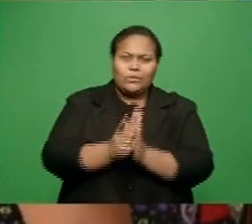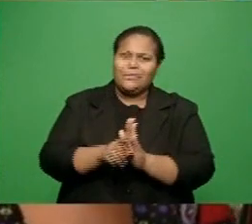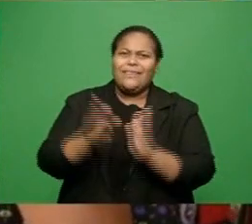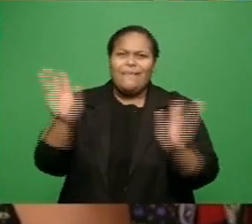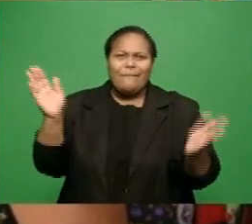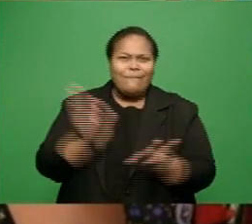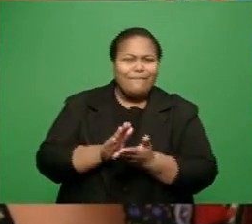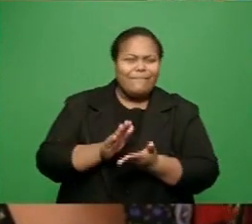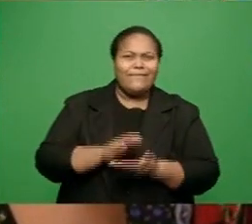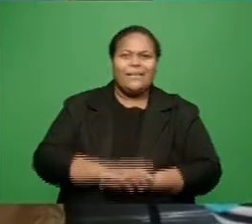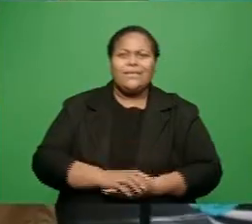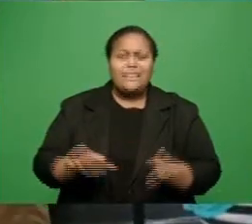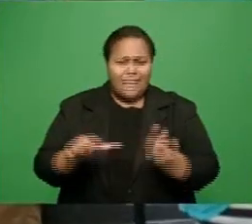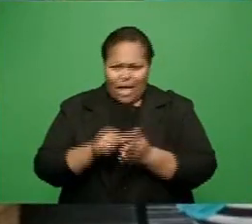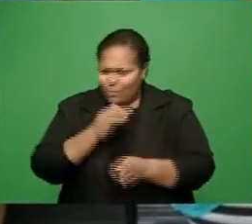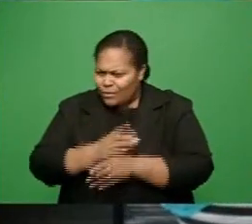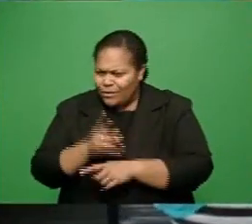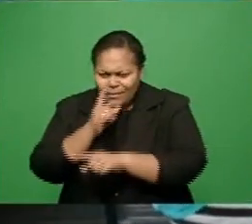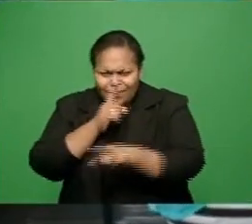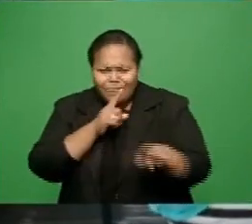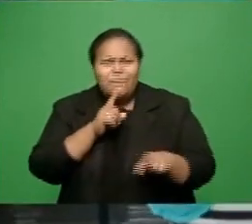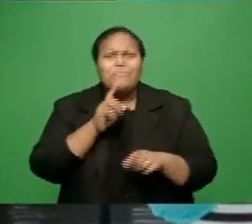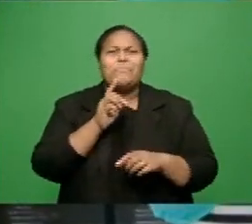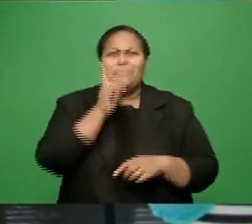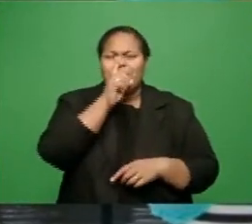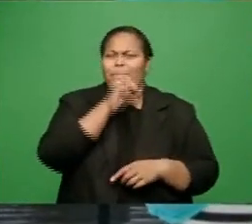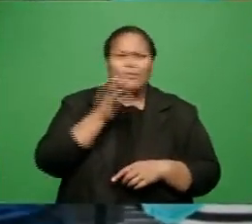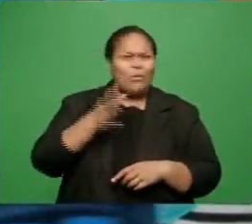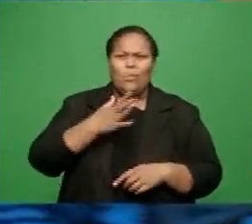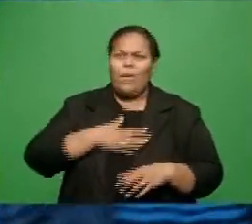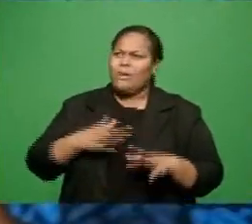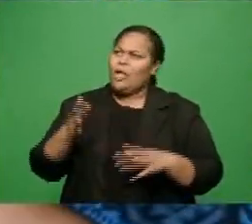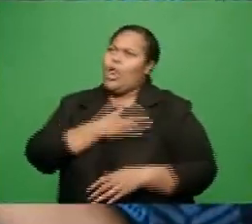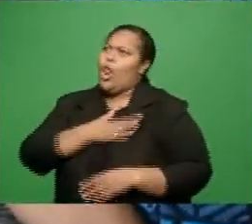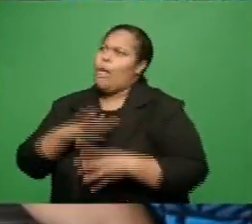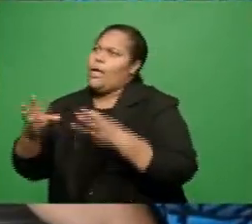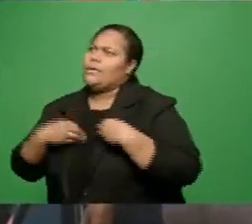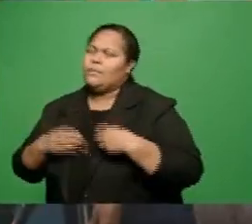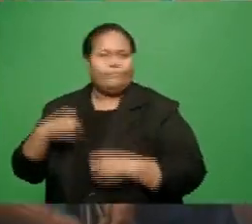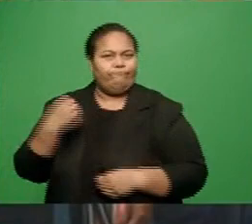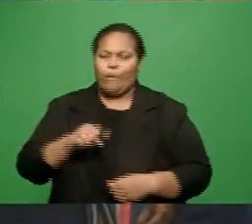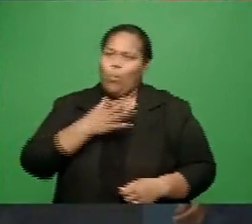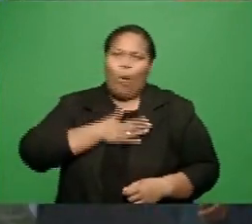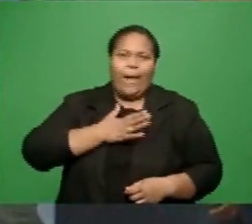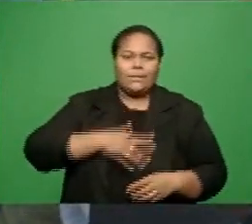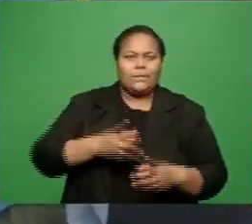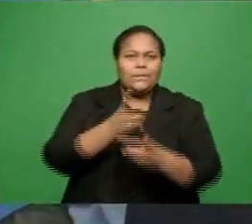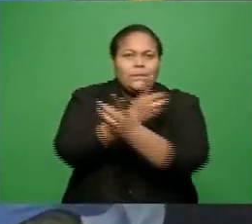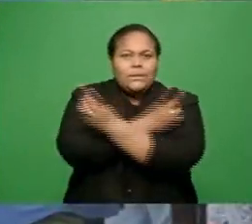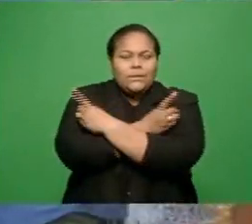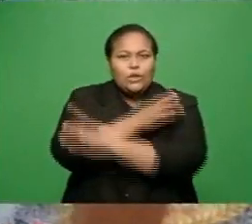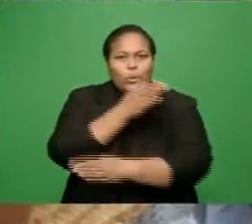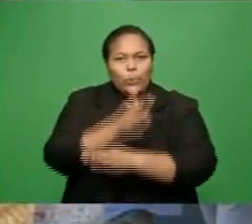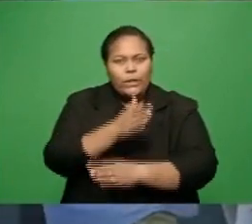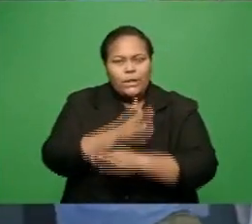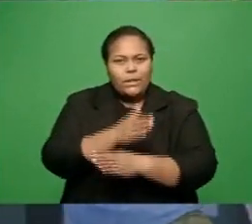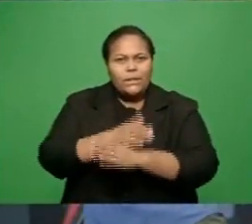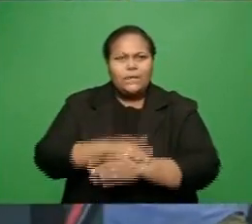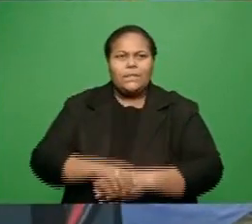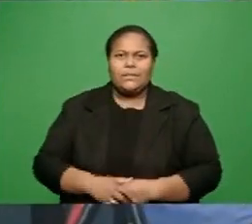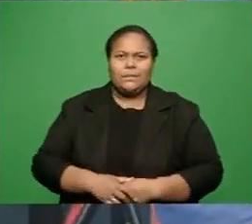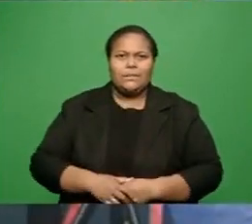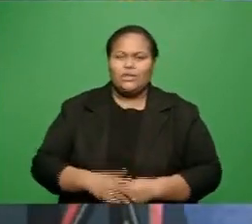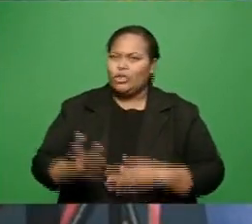hardworking people don't want to settle for handouts. They want the dignity of a job, and it's at the core, whether it's through cutting